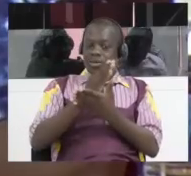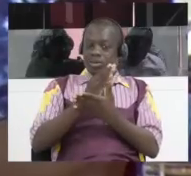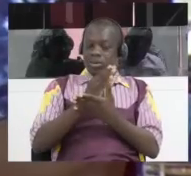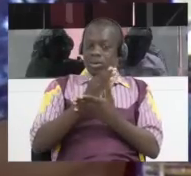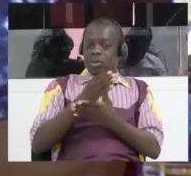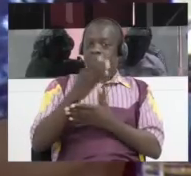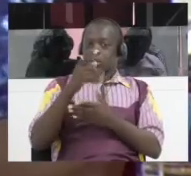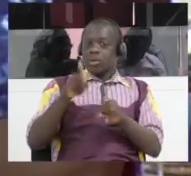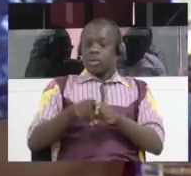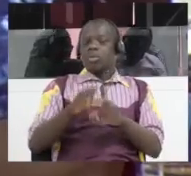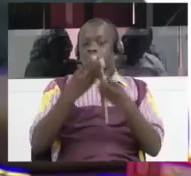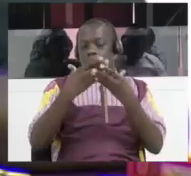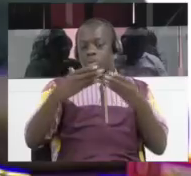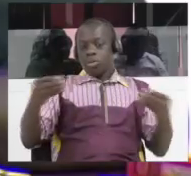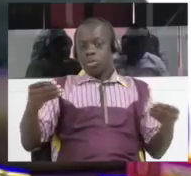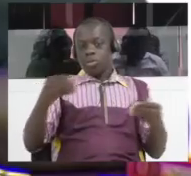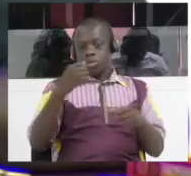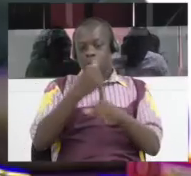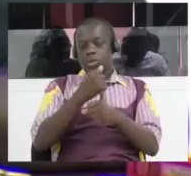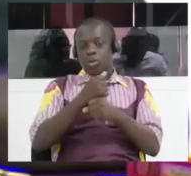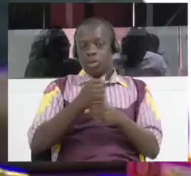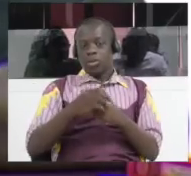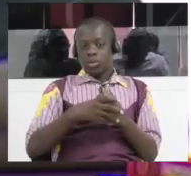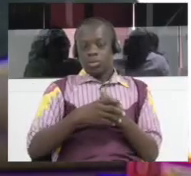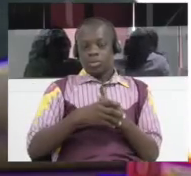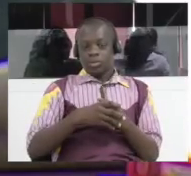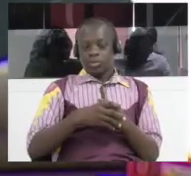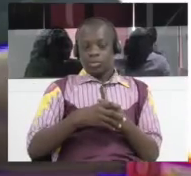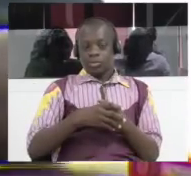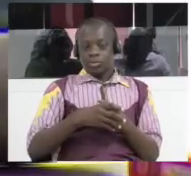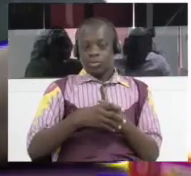facts, remedial measures will be taken.